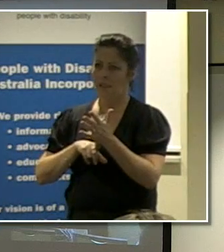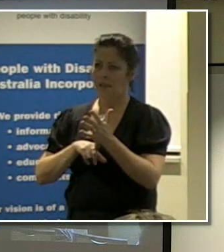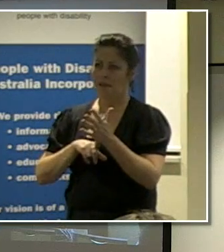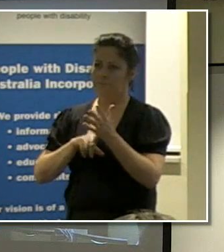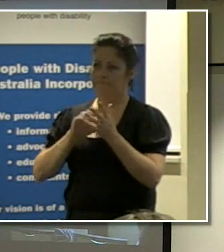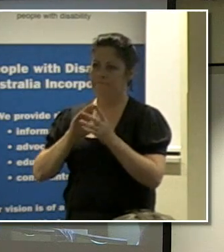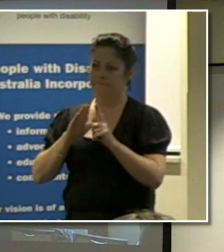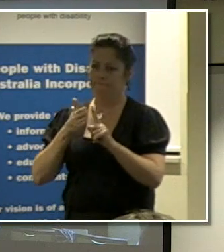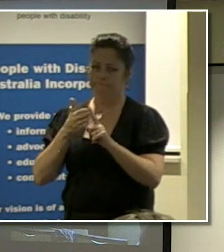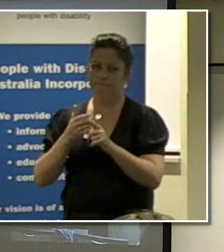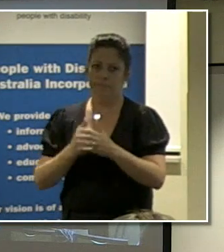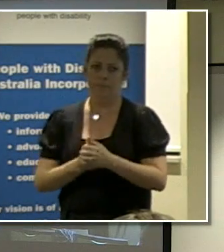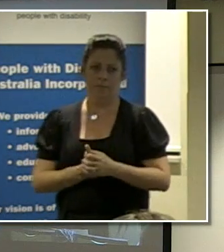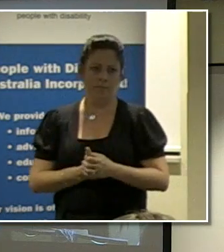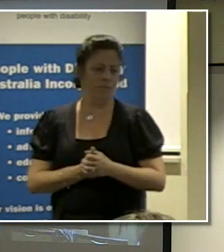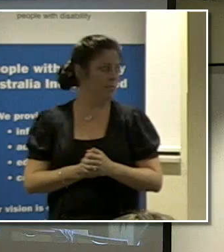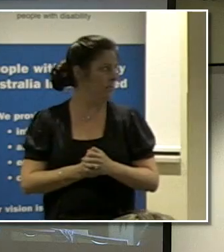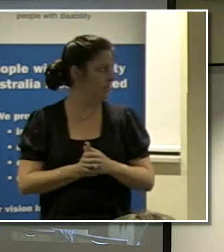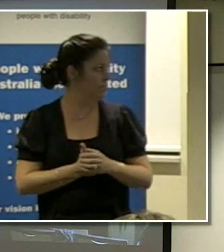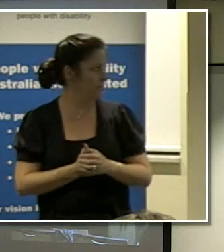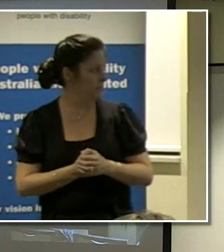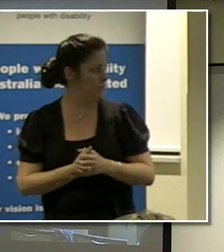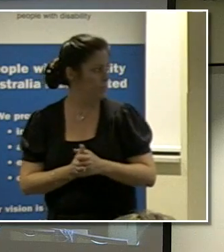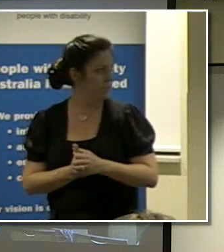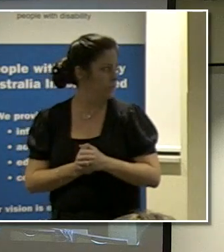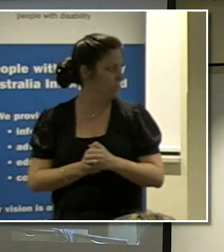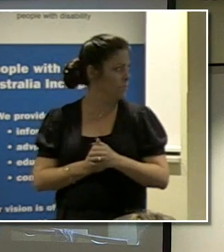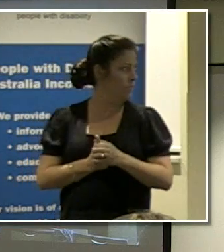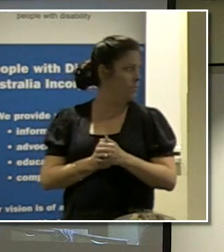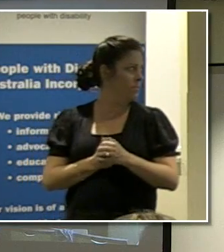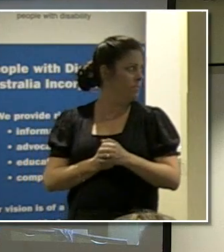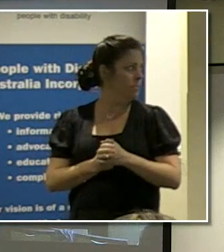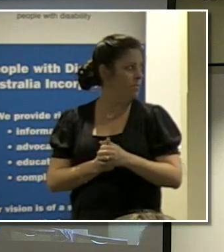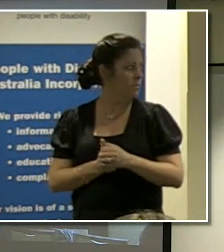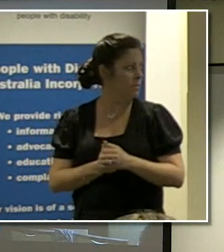heart of why these